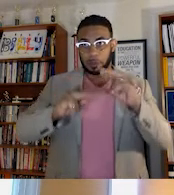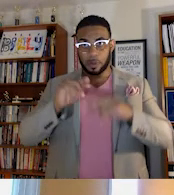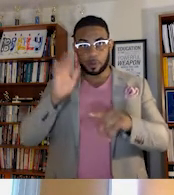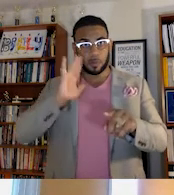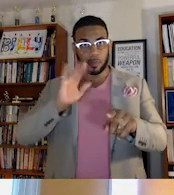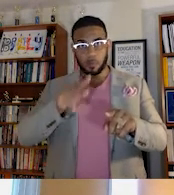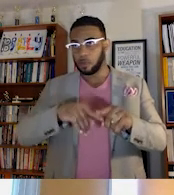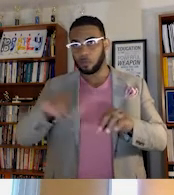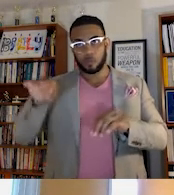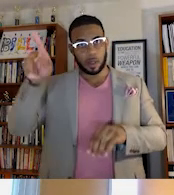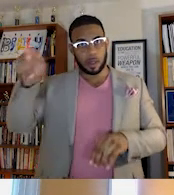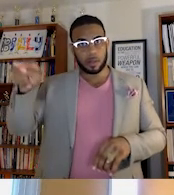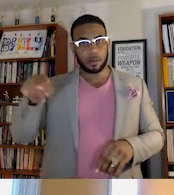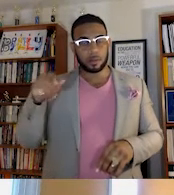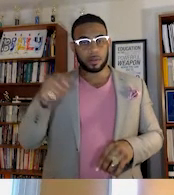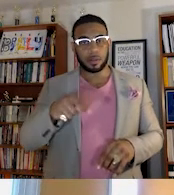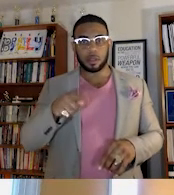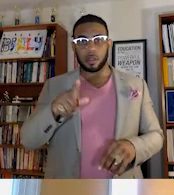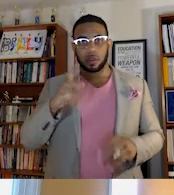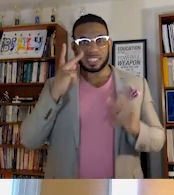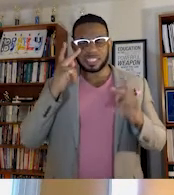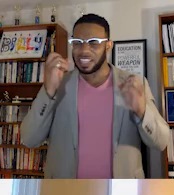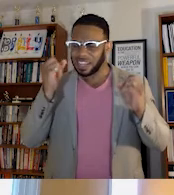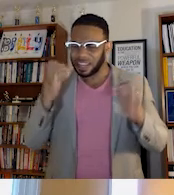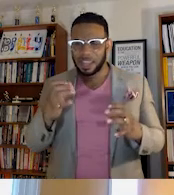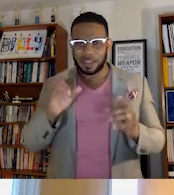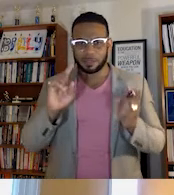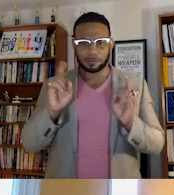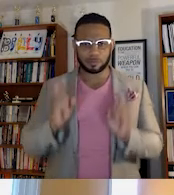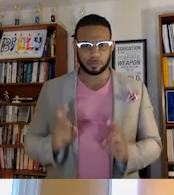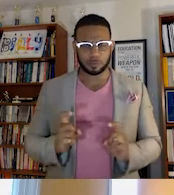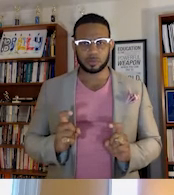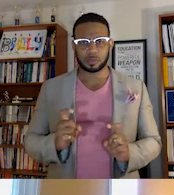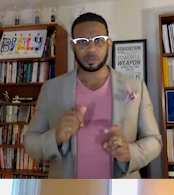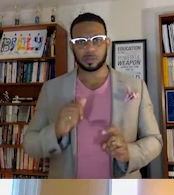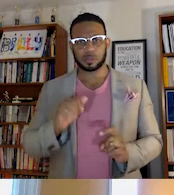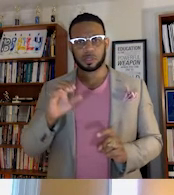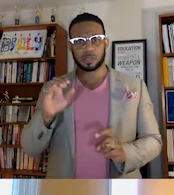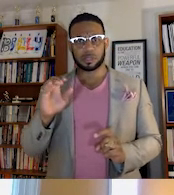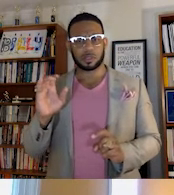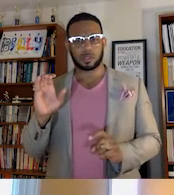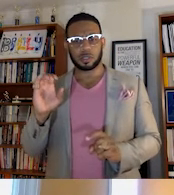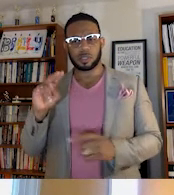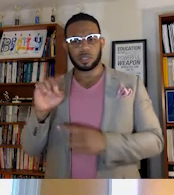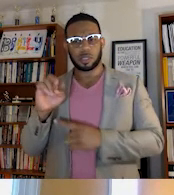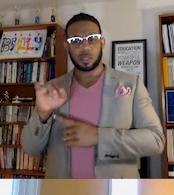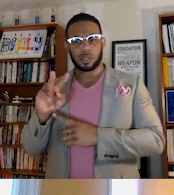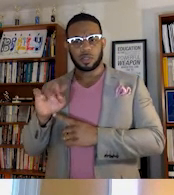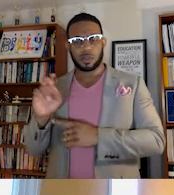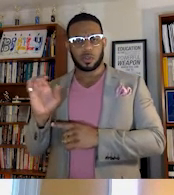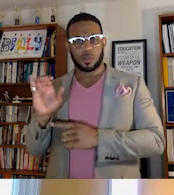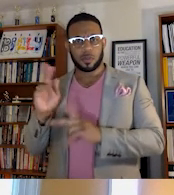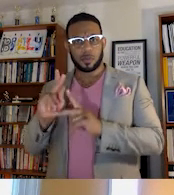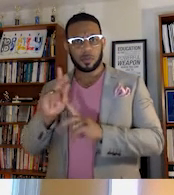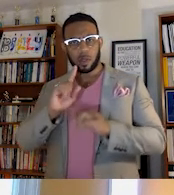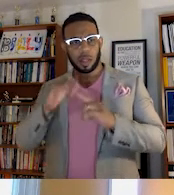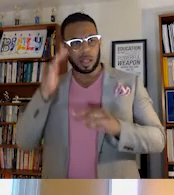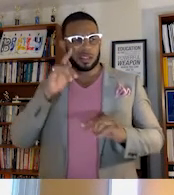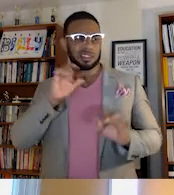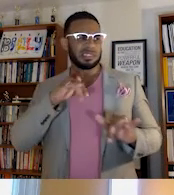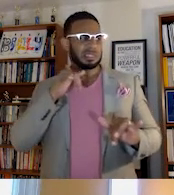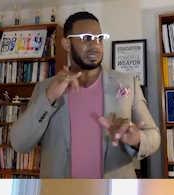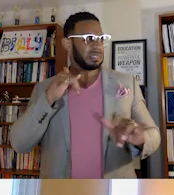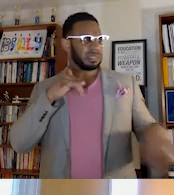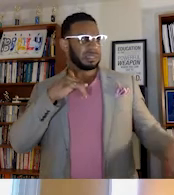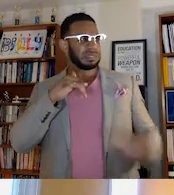in, and you're seeing a lot of conservative talking heads saying, "Oh, this is anarchy."